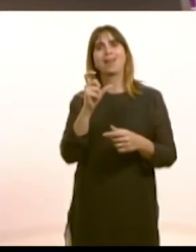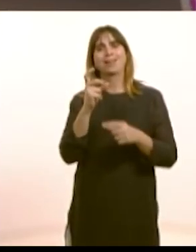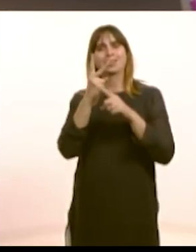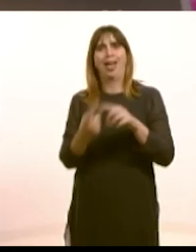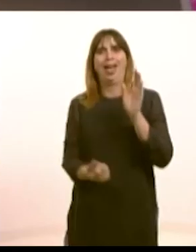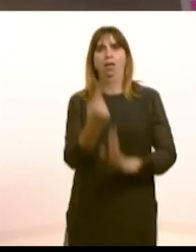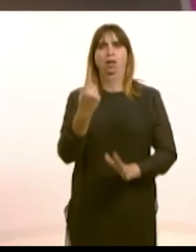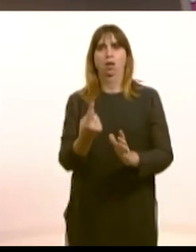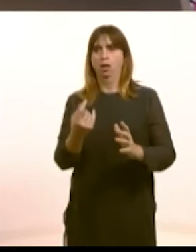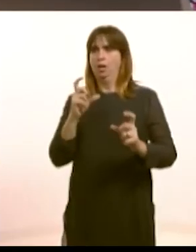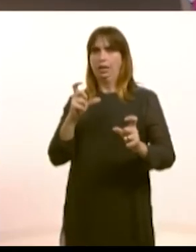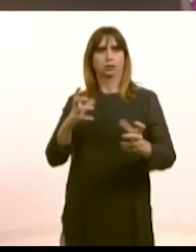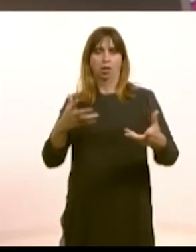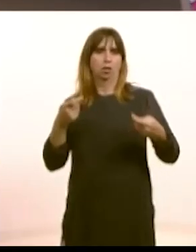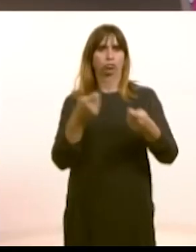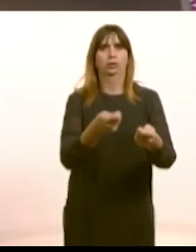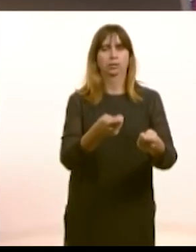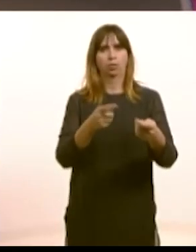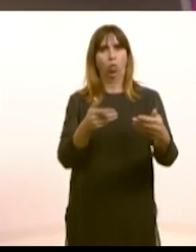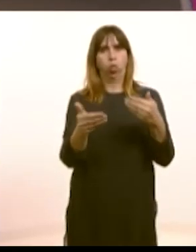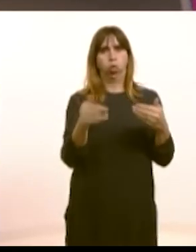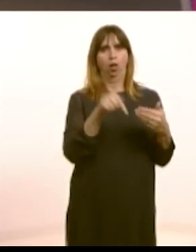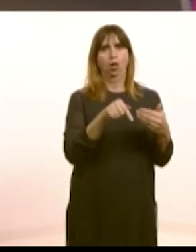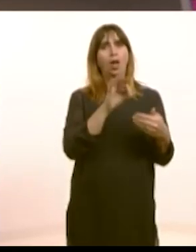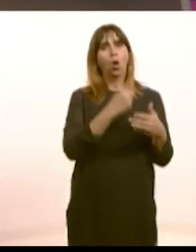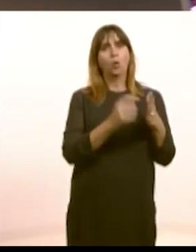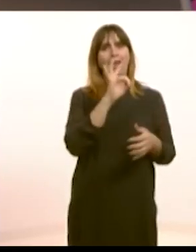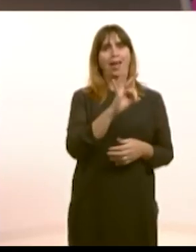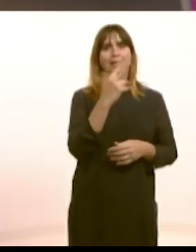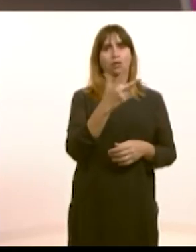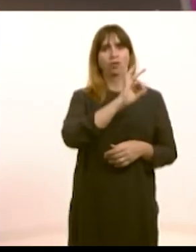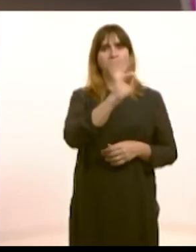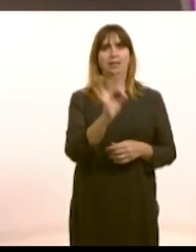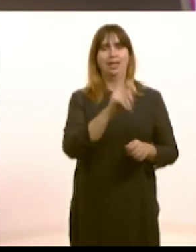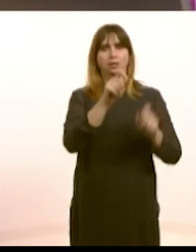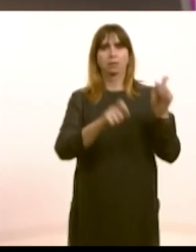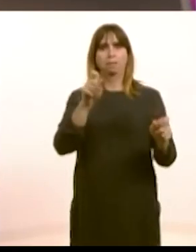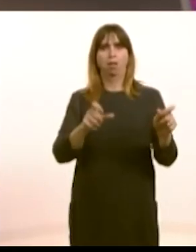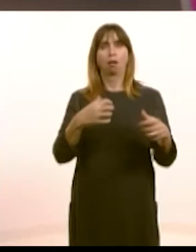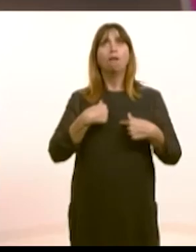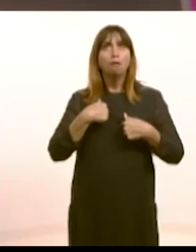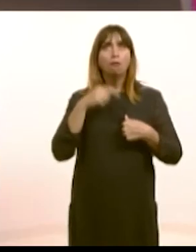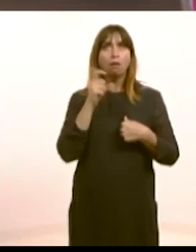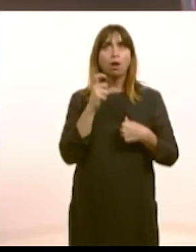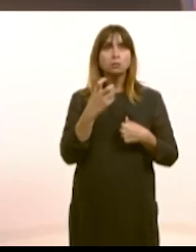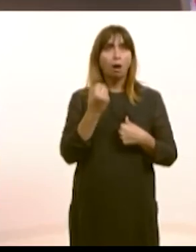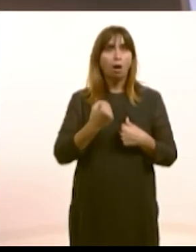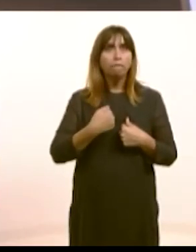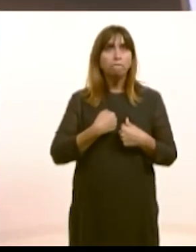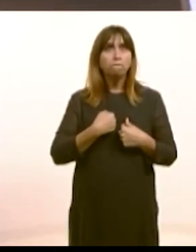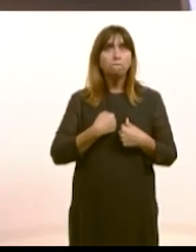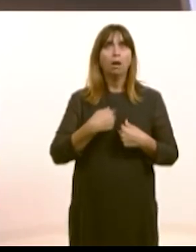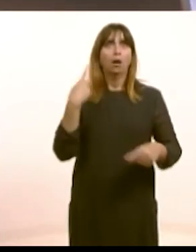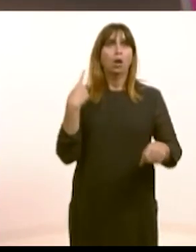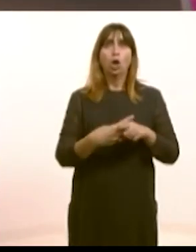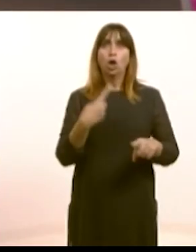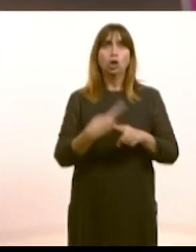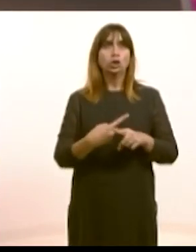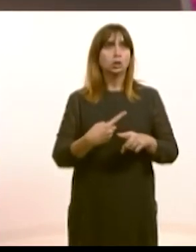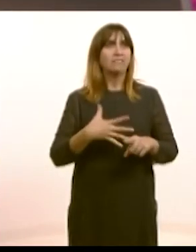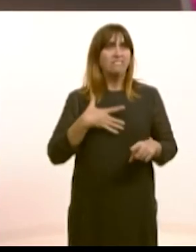The most recent figures show that just 83% of patients diagnosed via the urgent